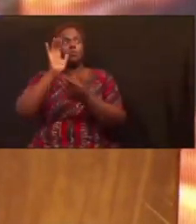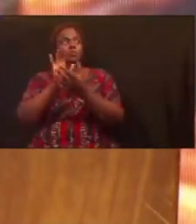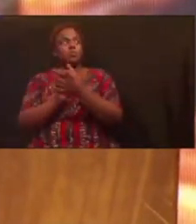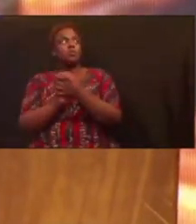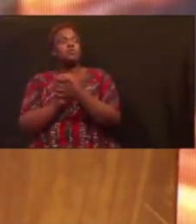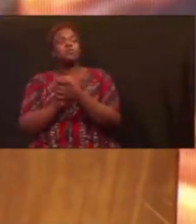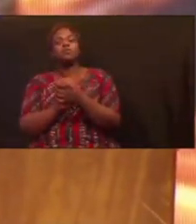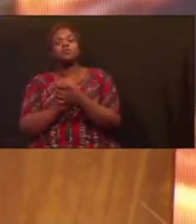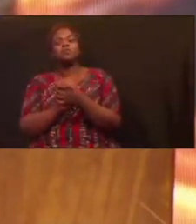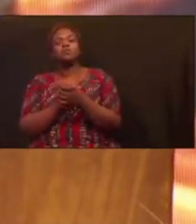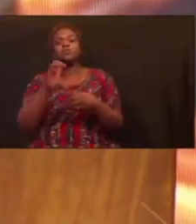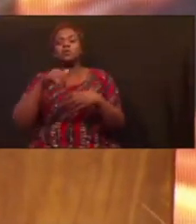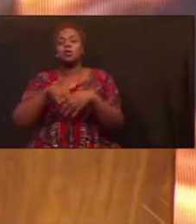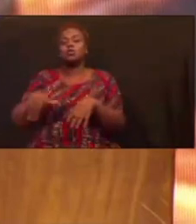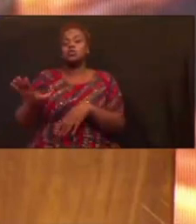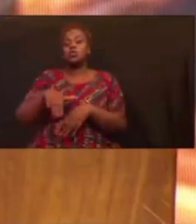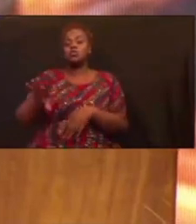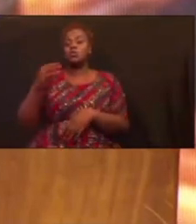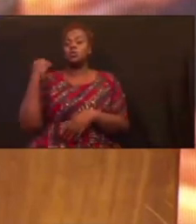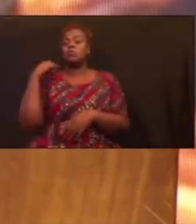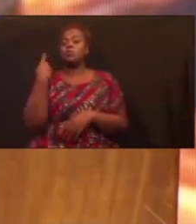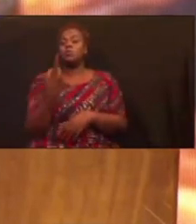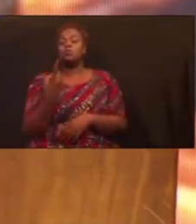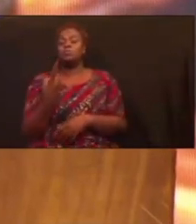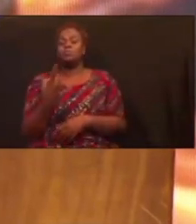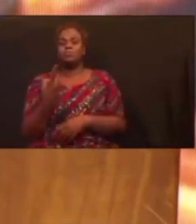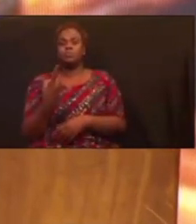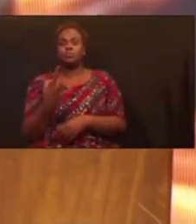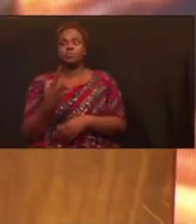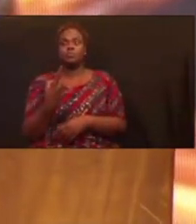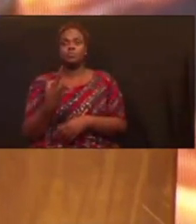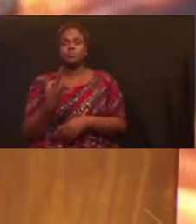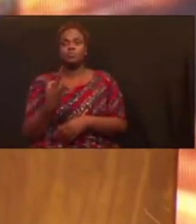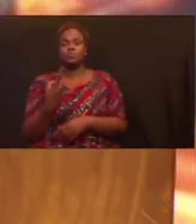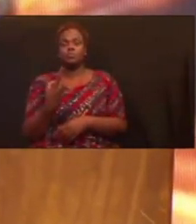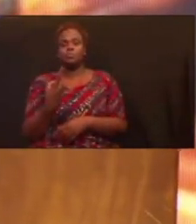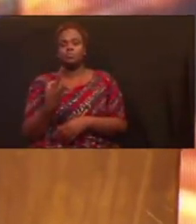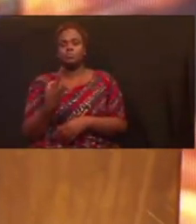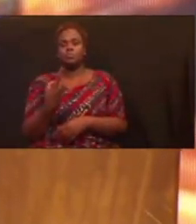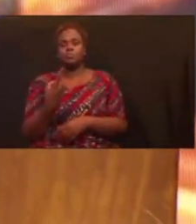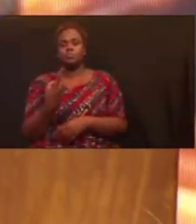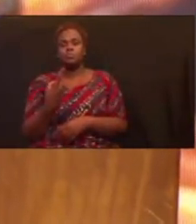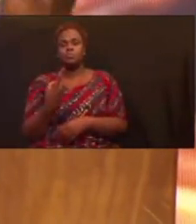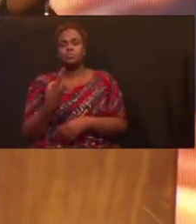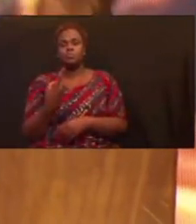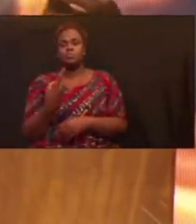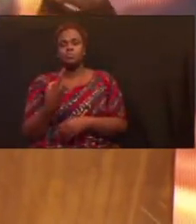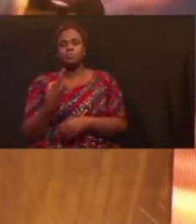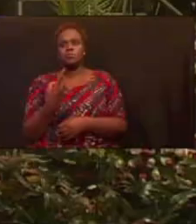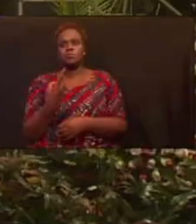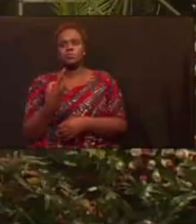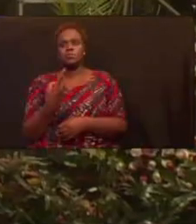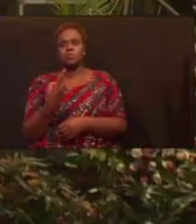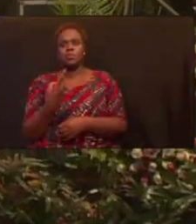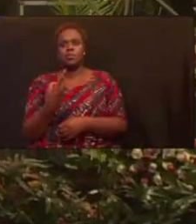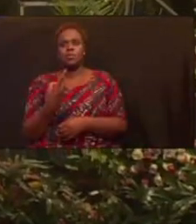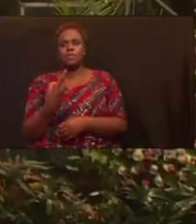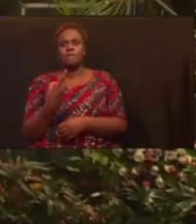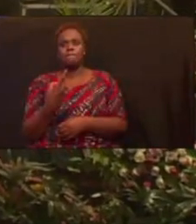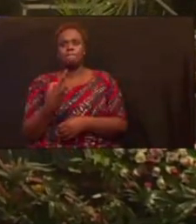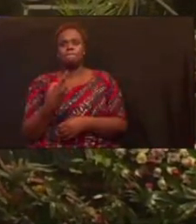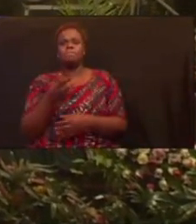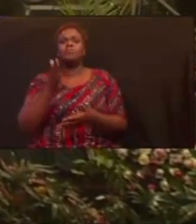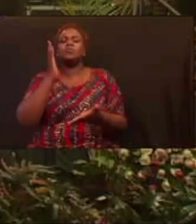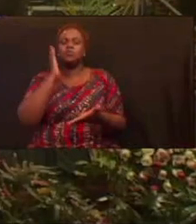you. Number one, I said the absence of